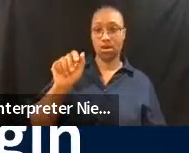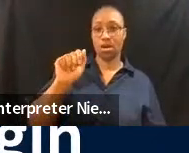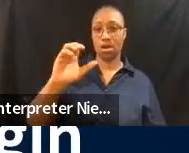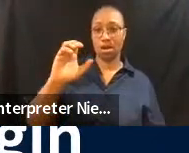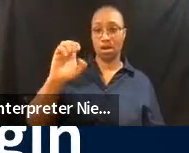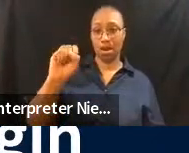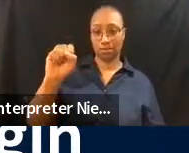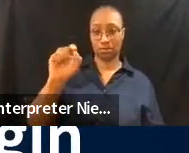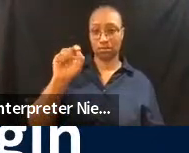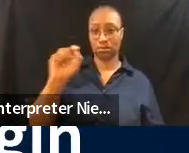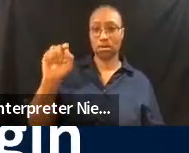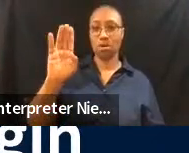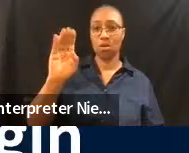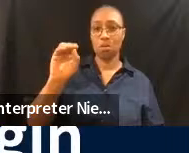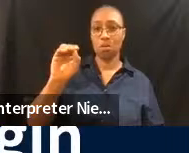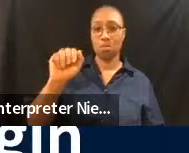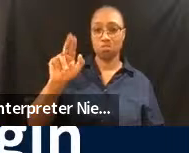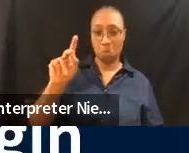www.access-board.gov.